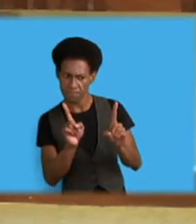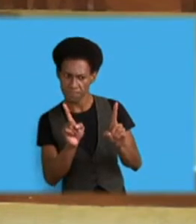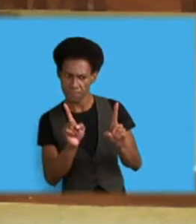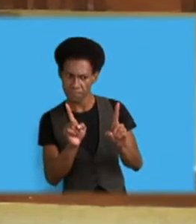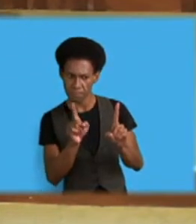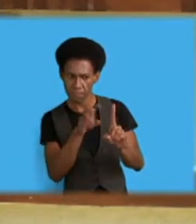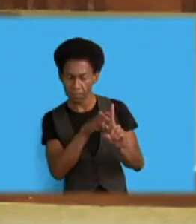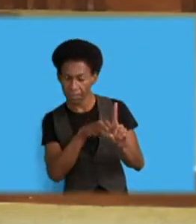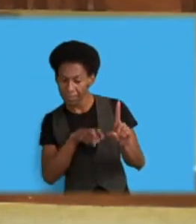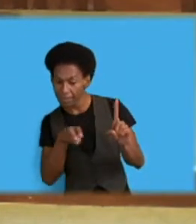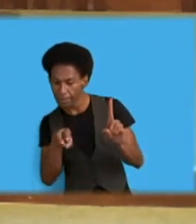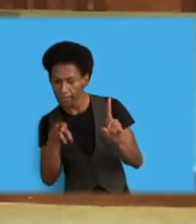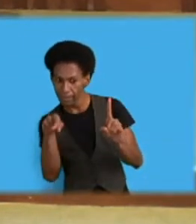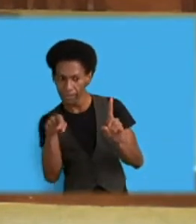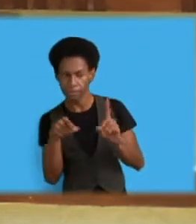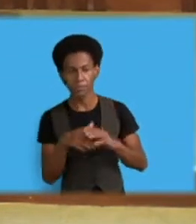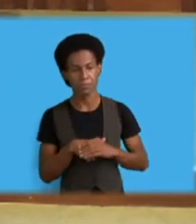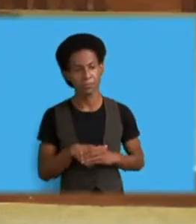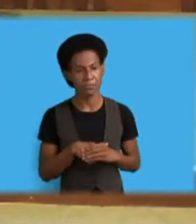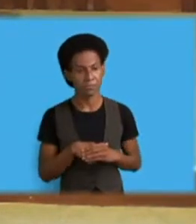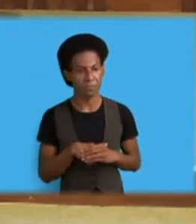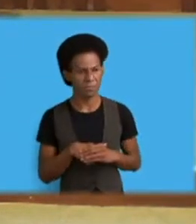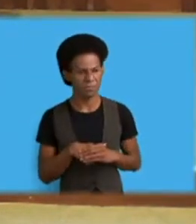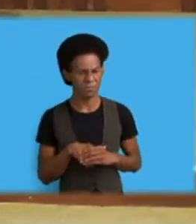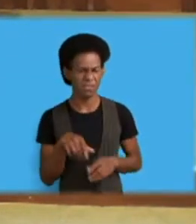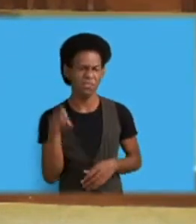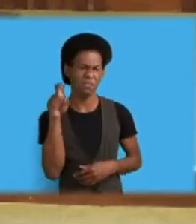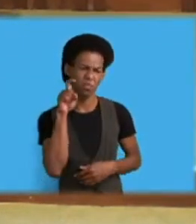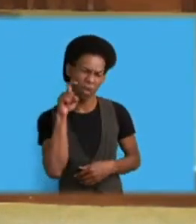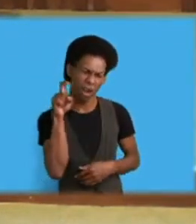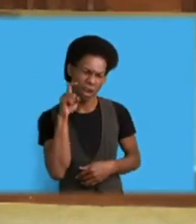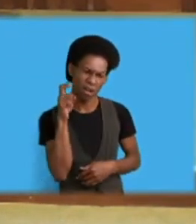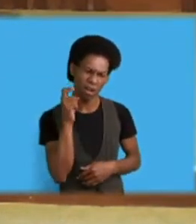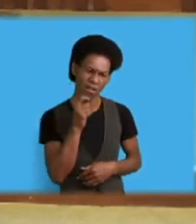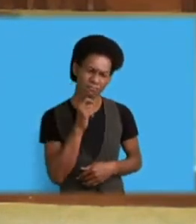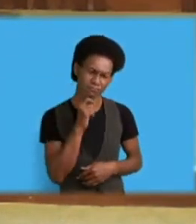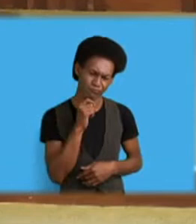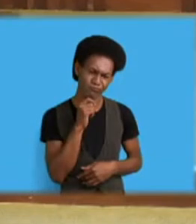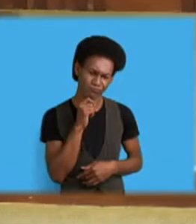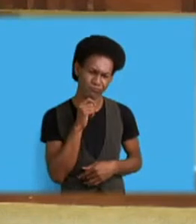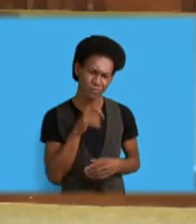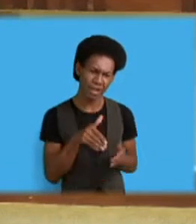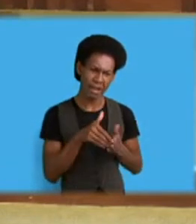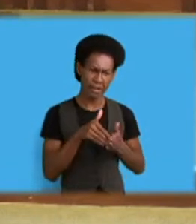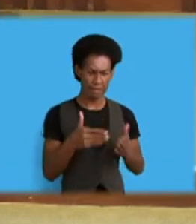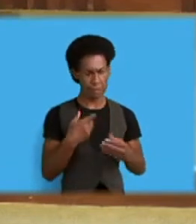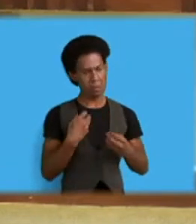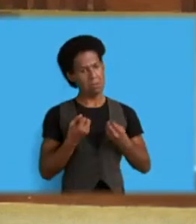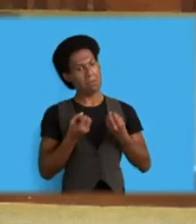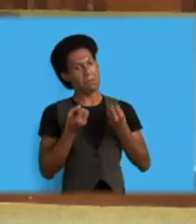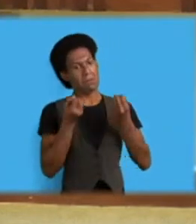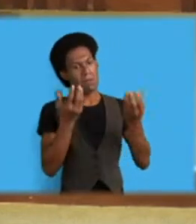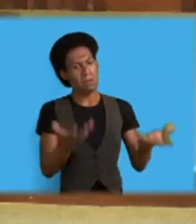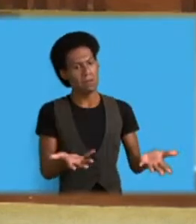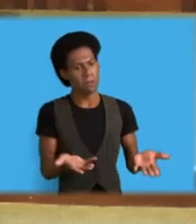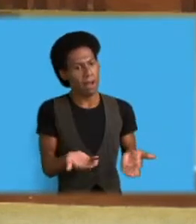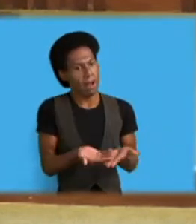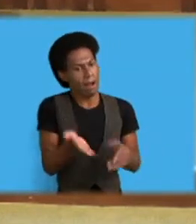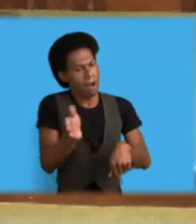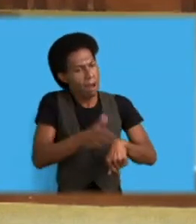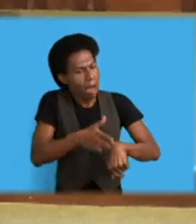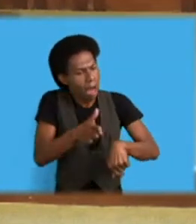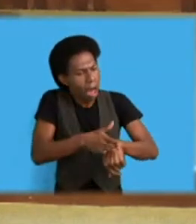that we have this minister now coming out and giving a ministerial statement on how he's enhancing